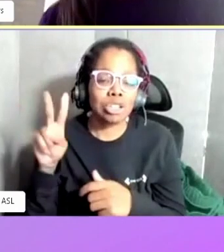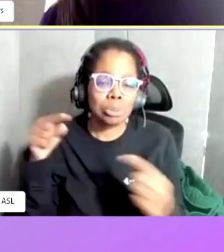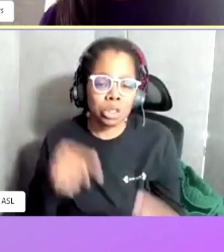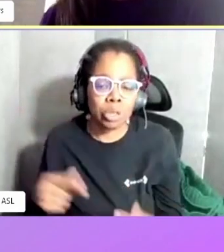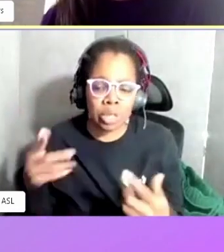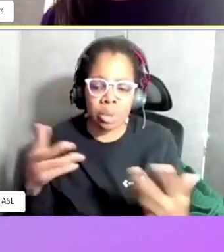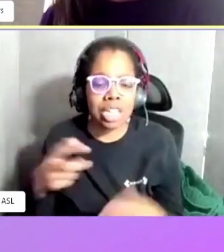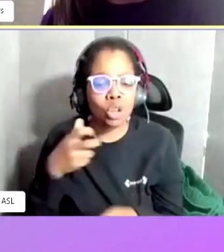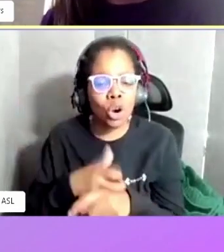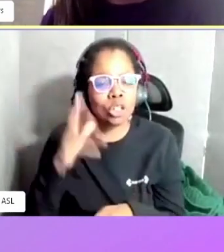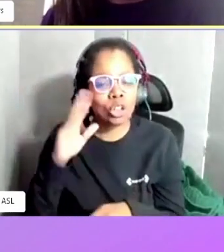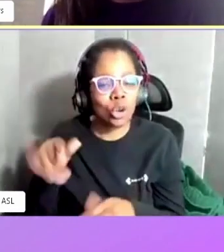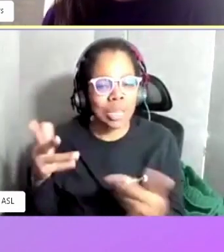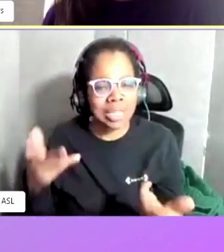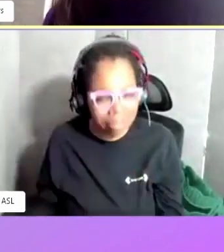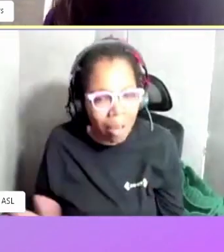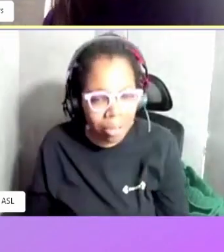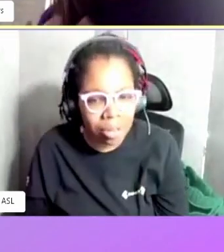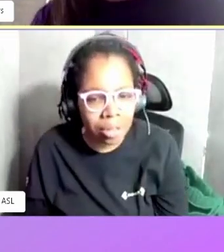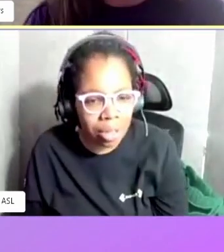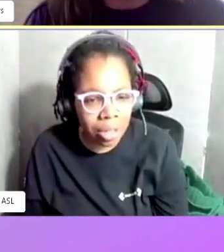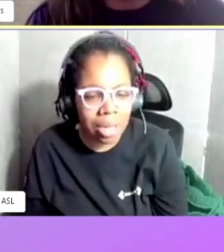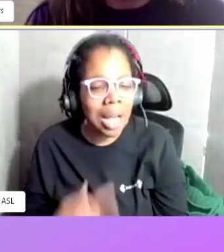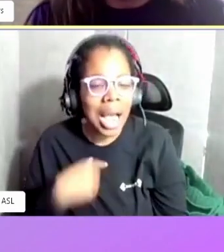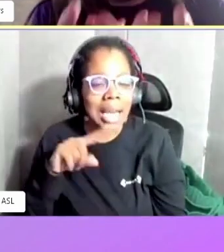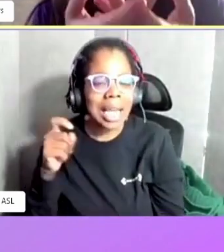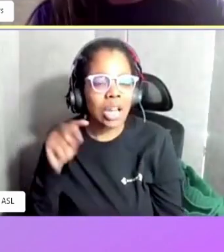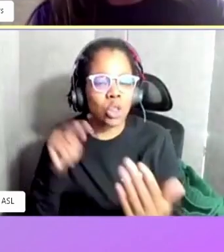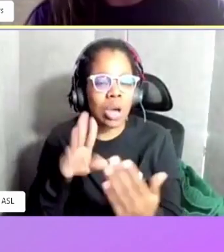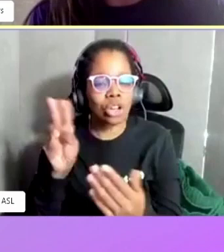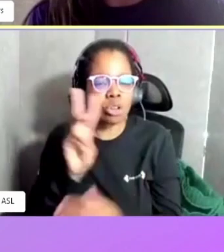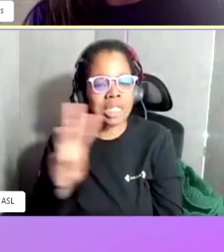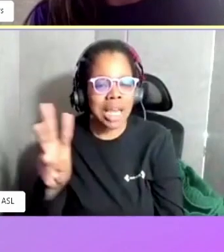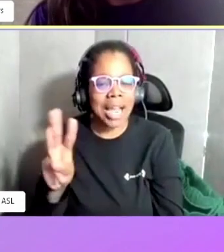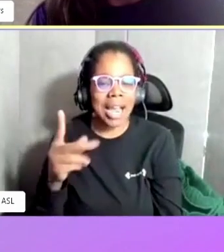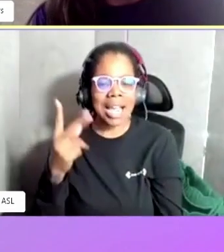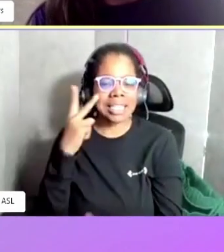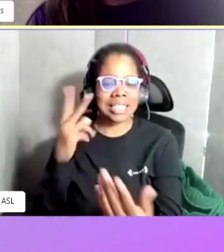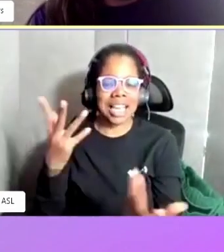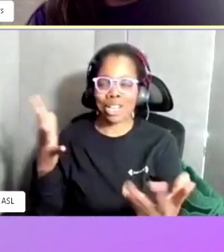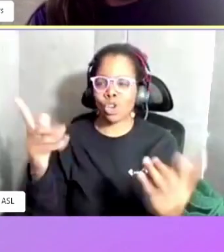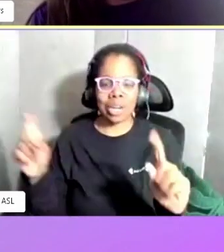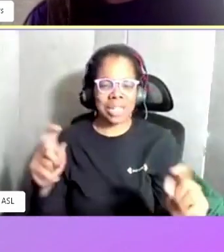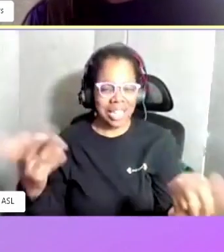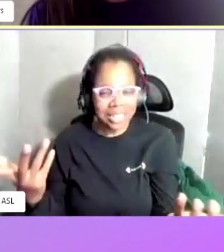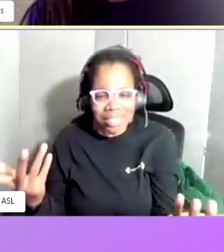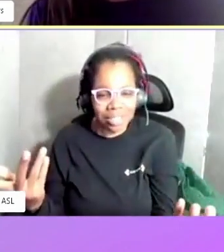to know that that's been done. I cannot look at your site and see that it was tested. I don't know